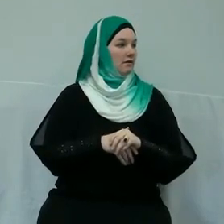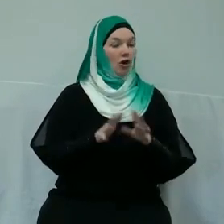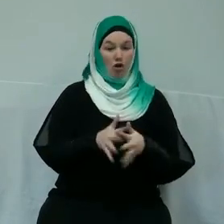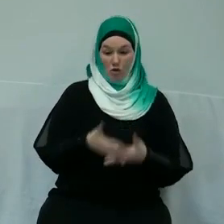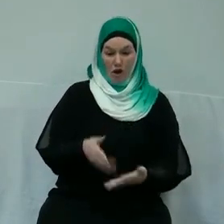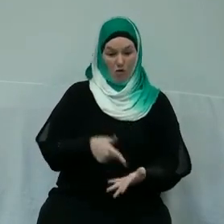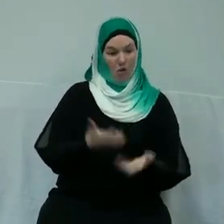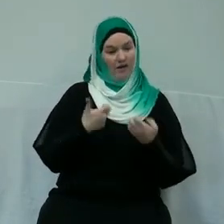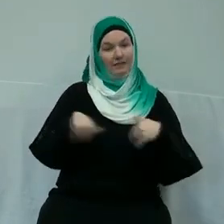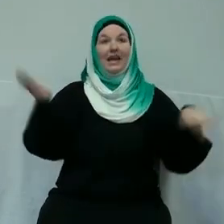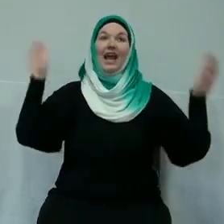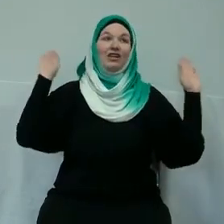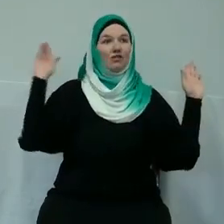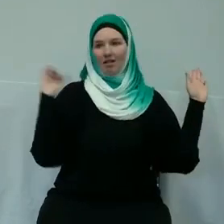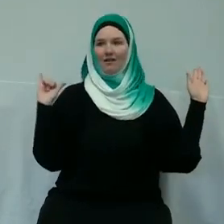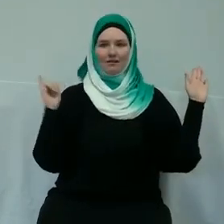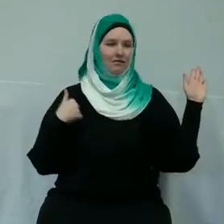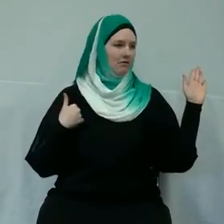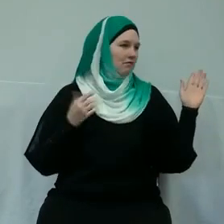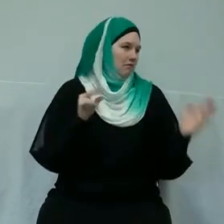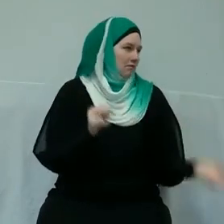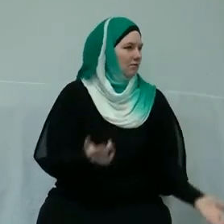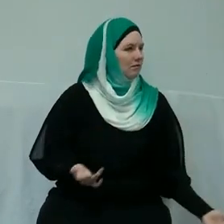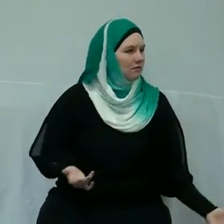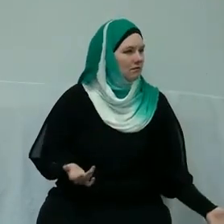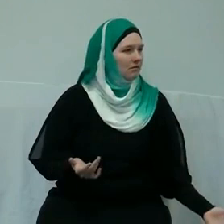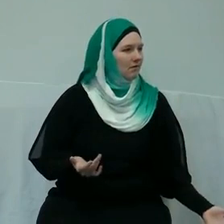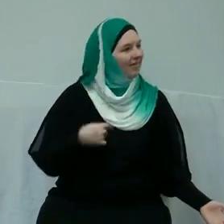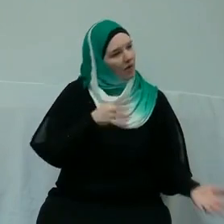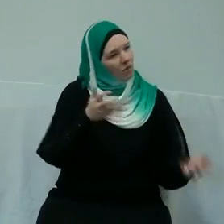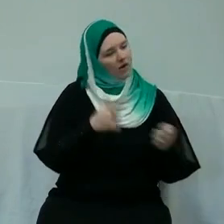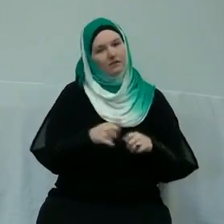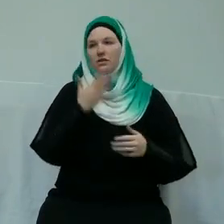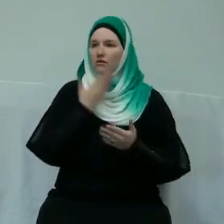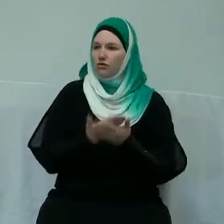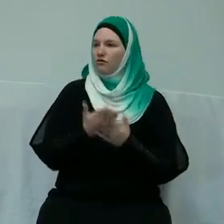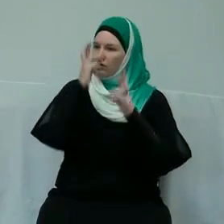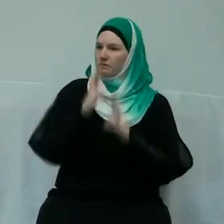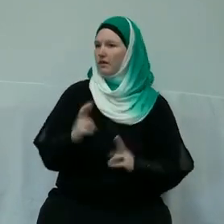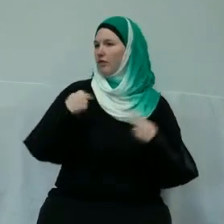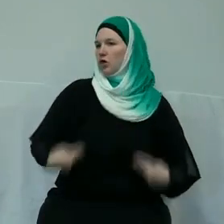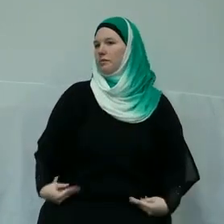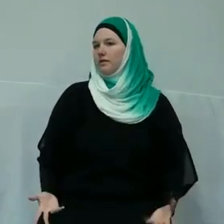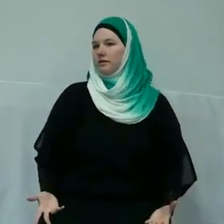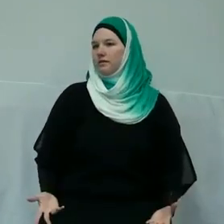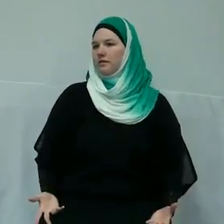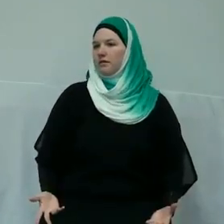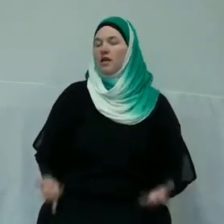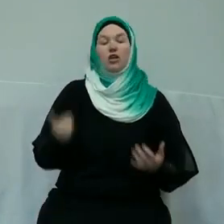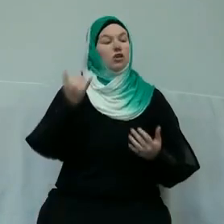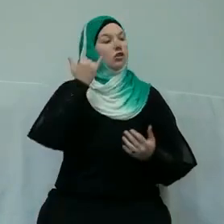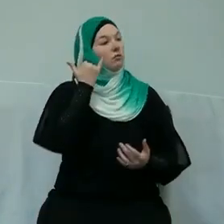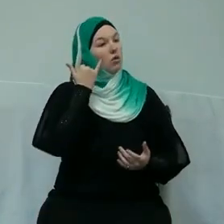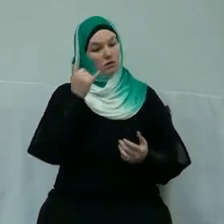to be angels? No, the Quran wants us to be decent humans. To be more interested in peace